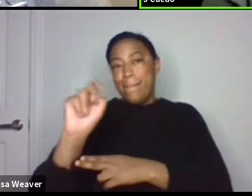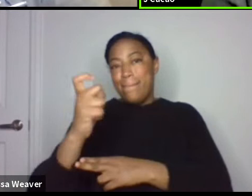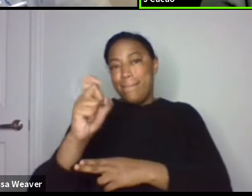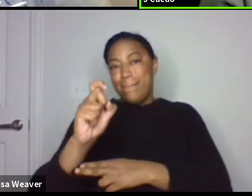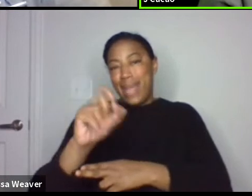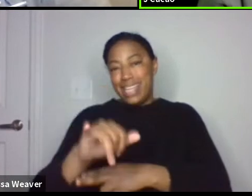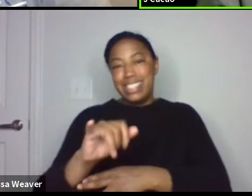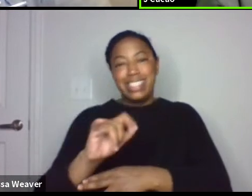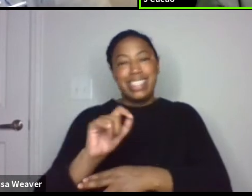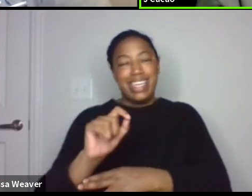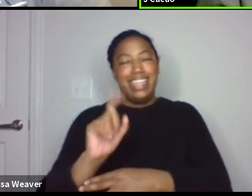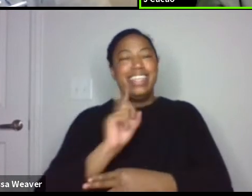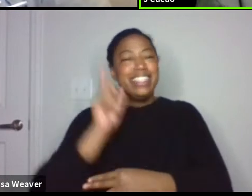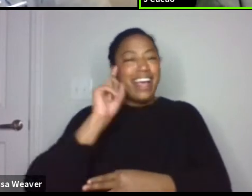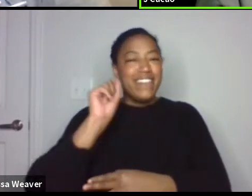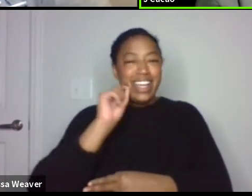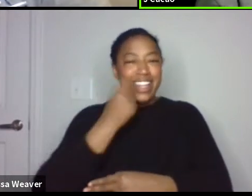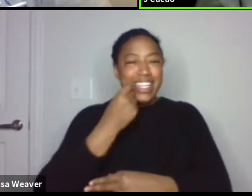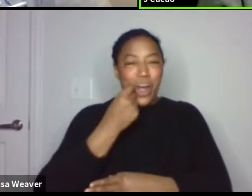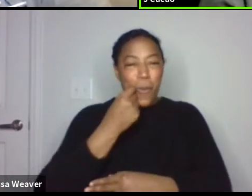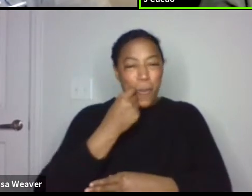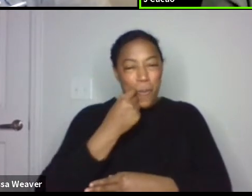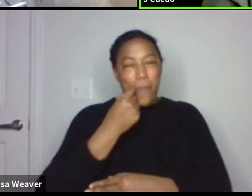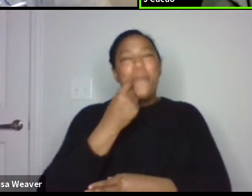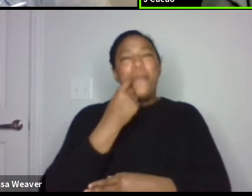the first guy that I saw